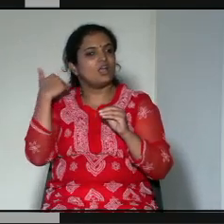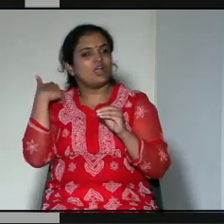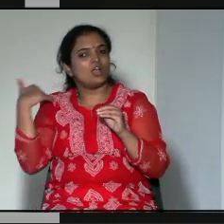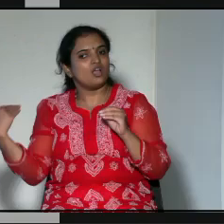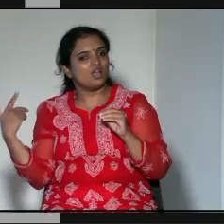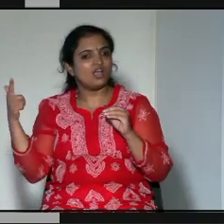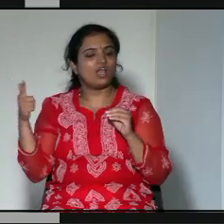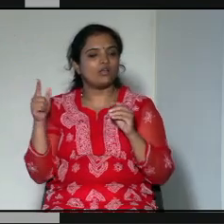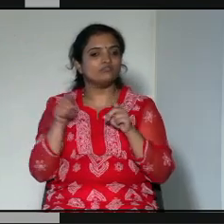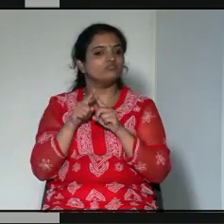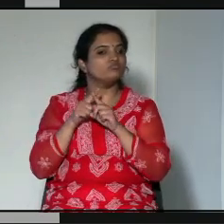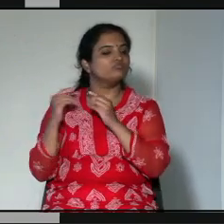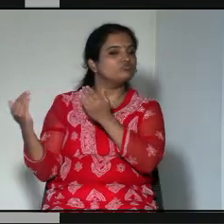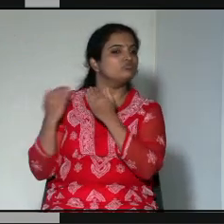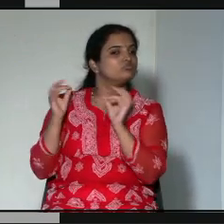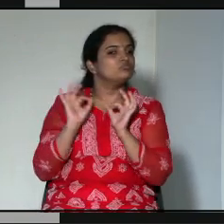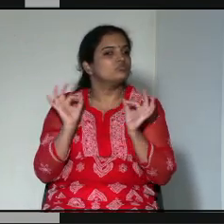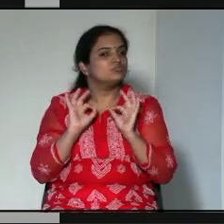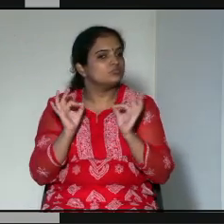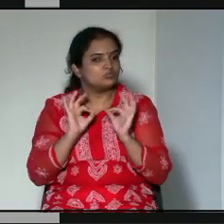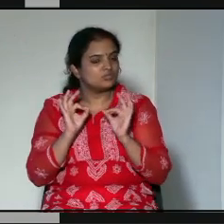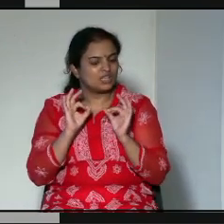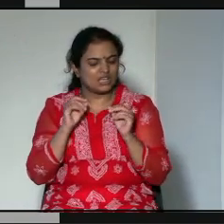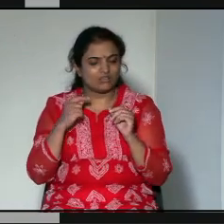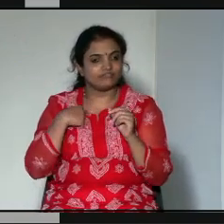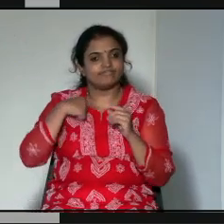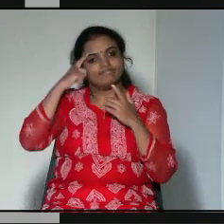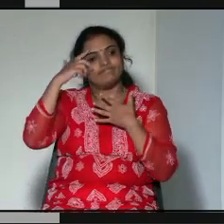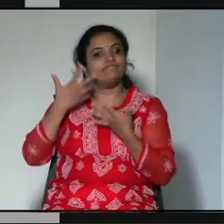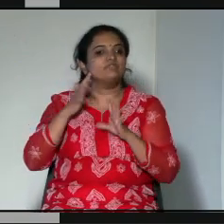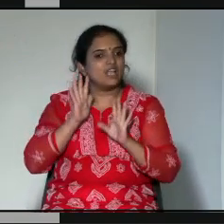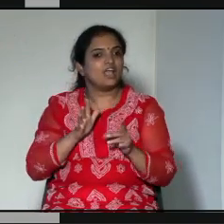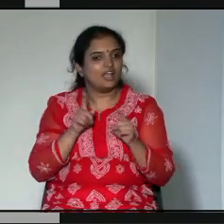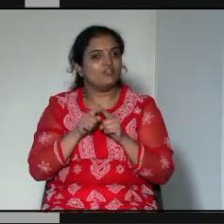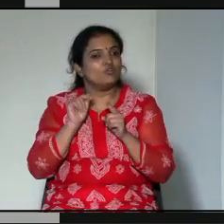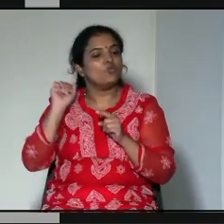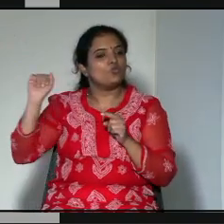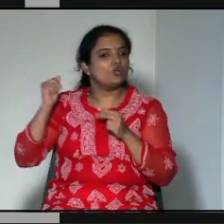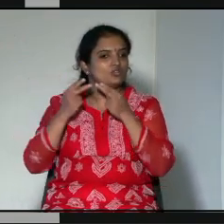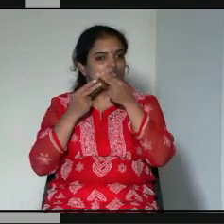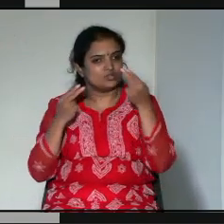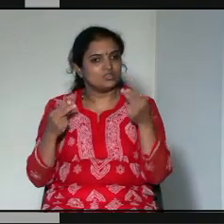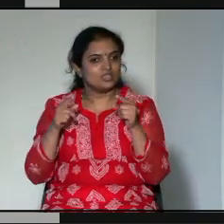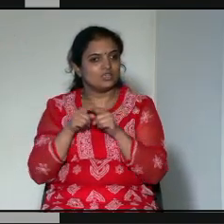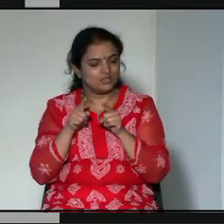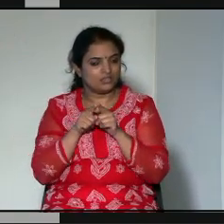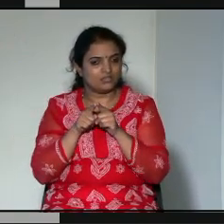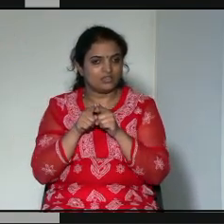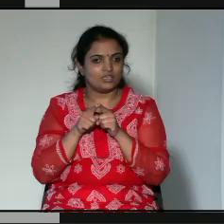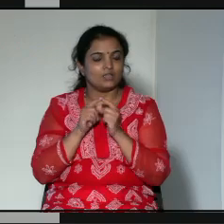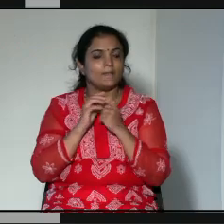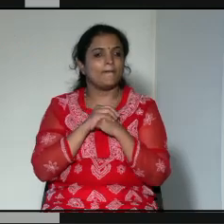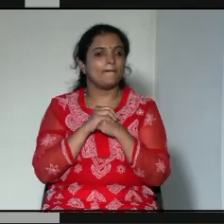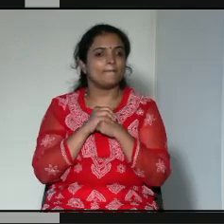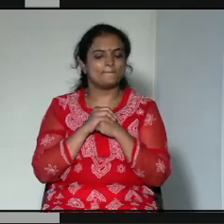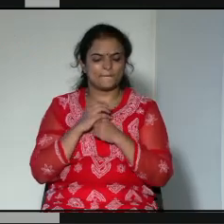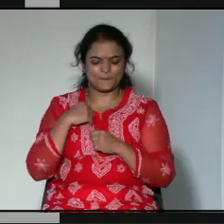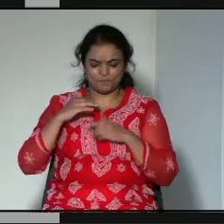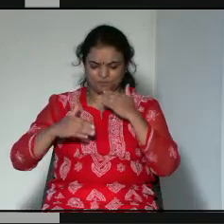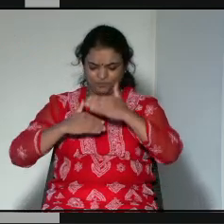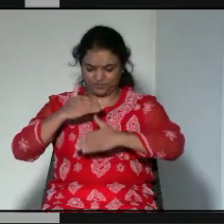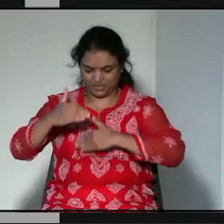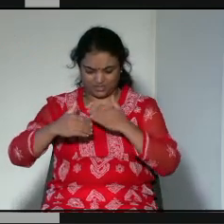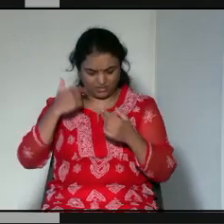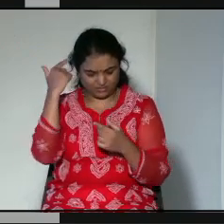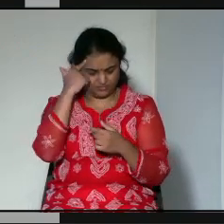while. But meanwhile, she's also coming into contact with a small circle of anthropologists in Calcutta. With one of them,